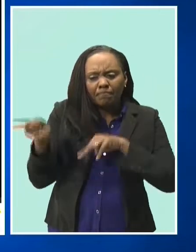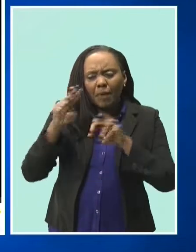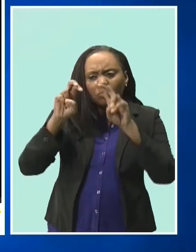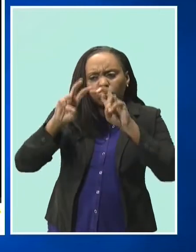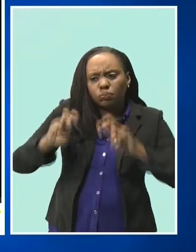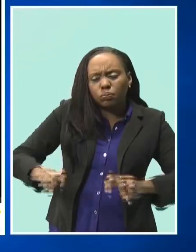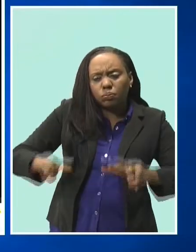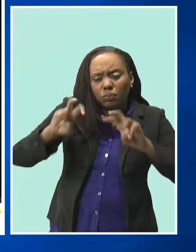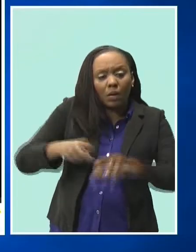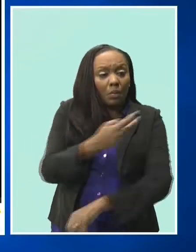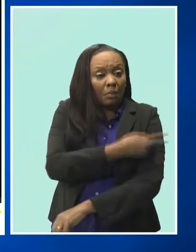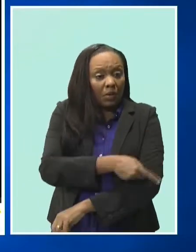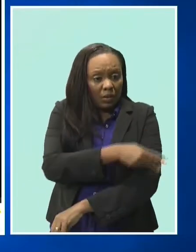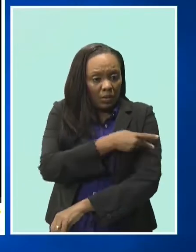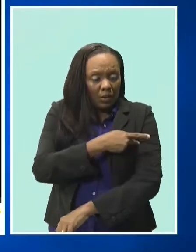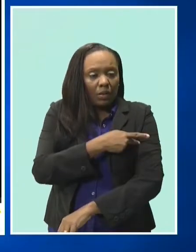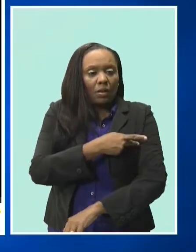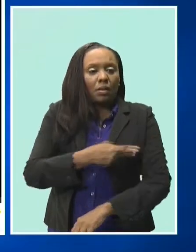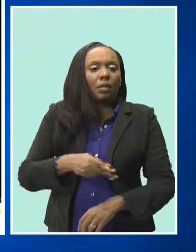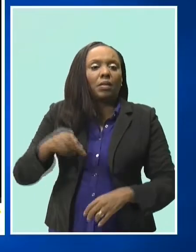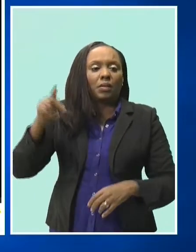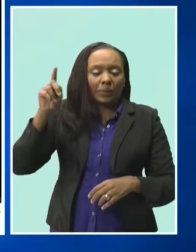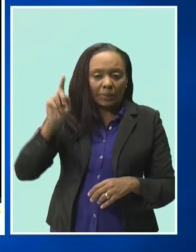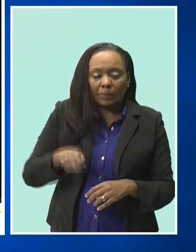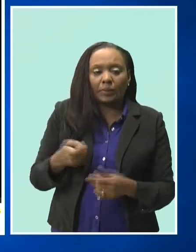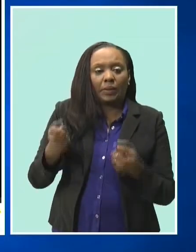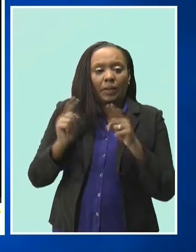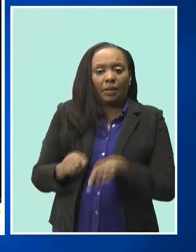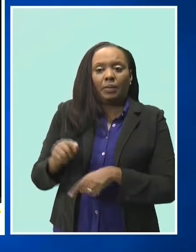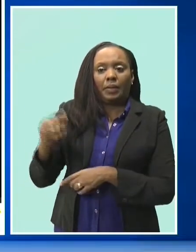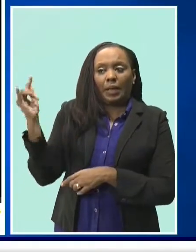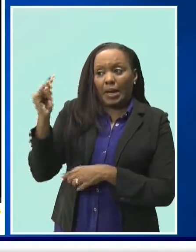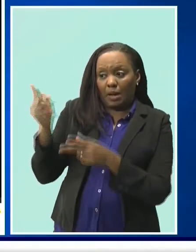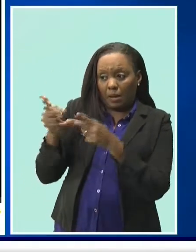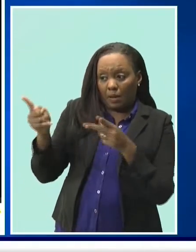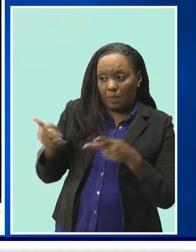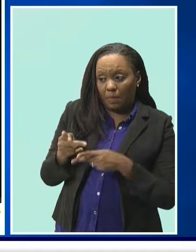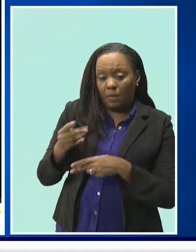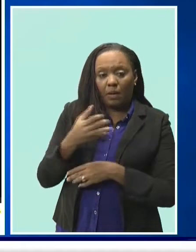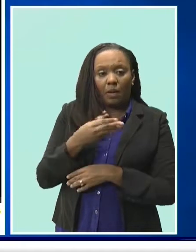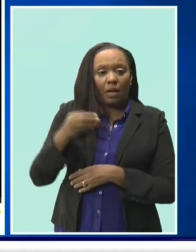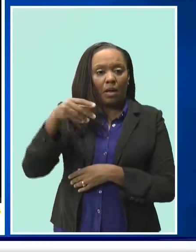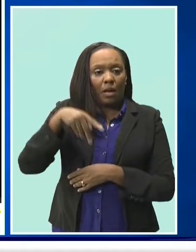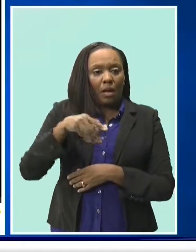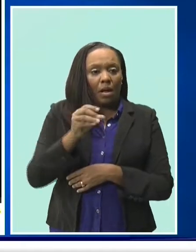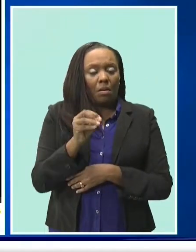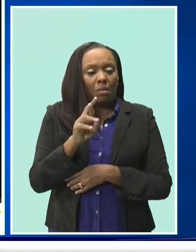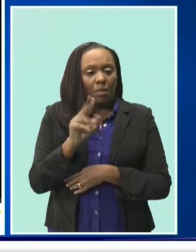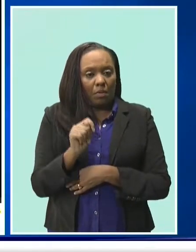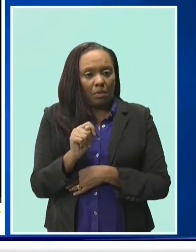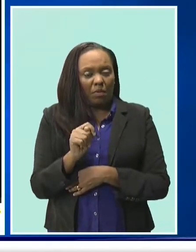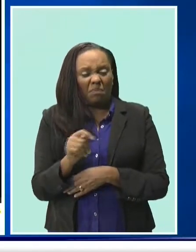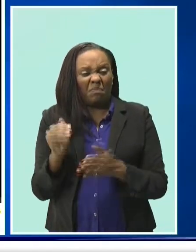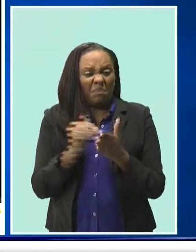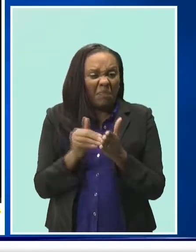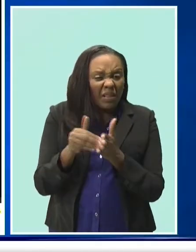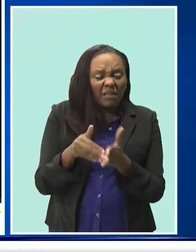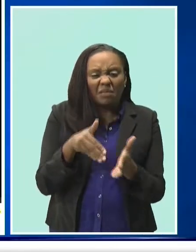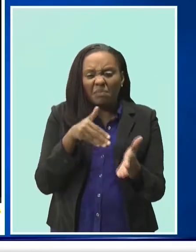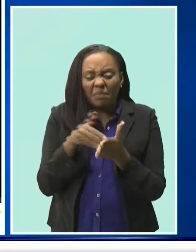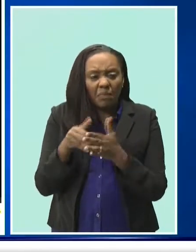cases are done mainly at the health services. From the more than 3 million people that are confirmed